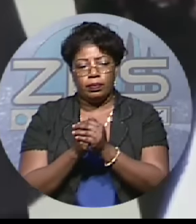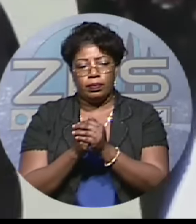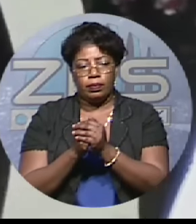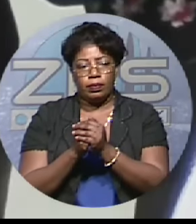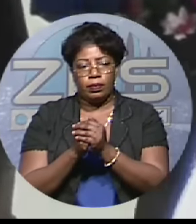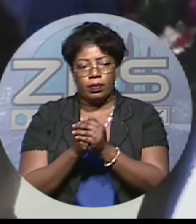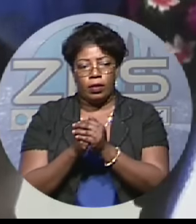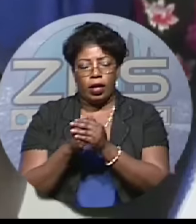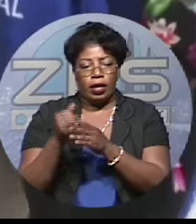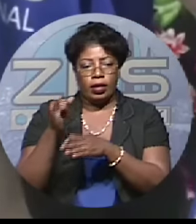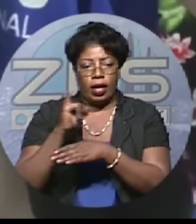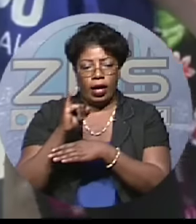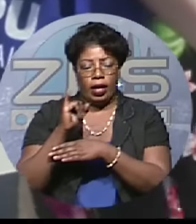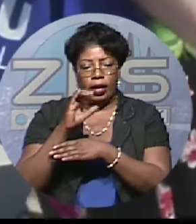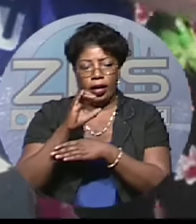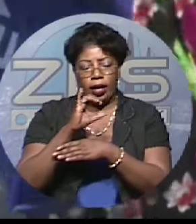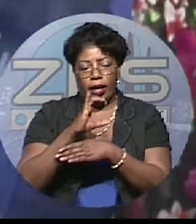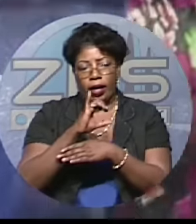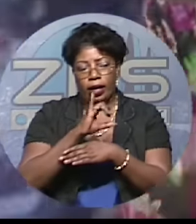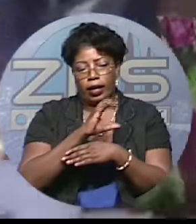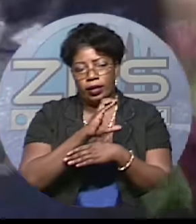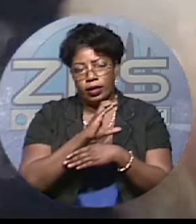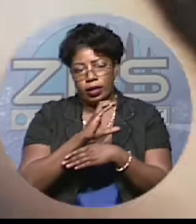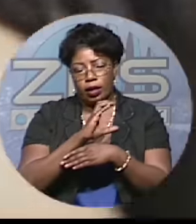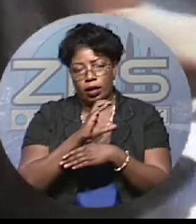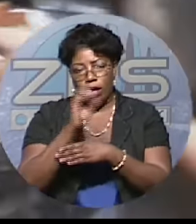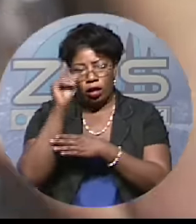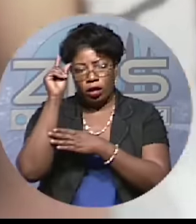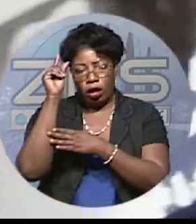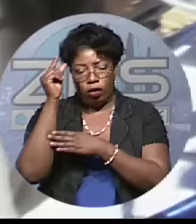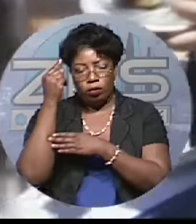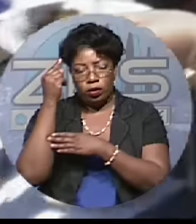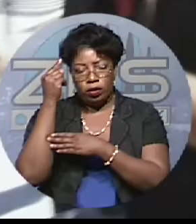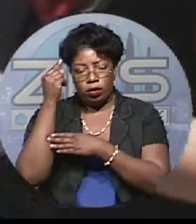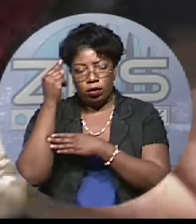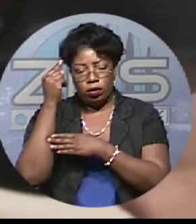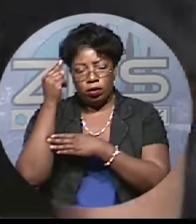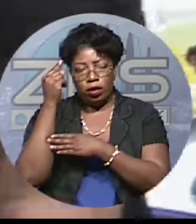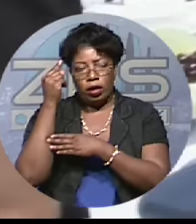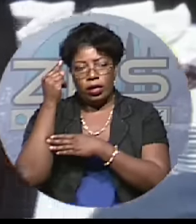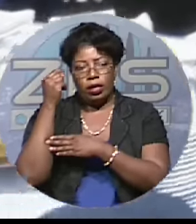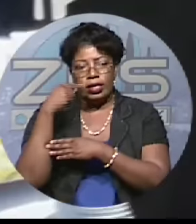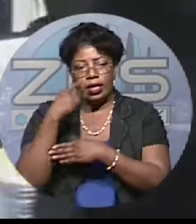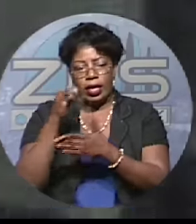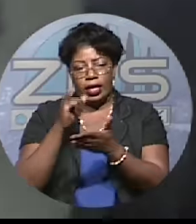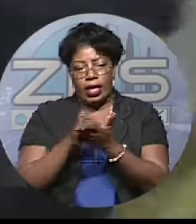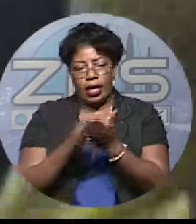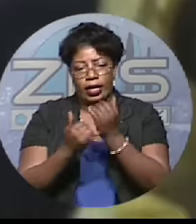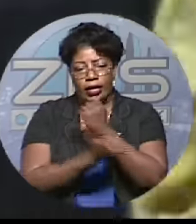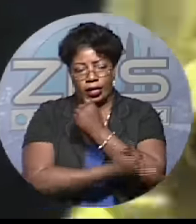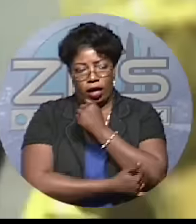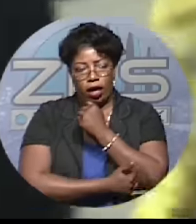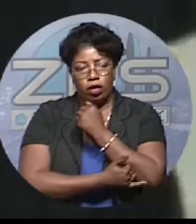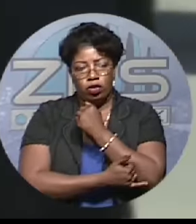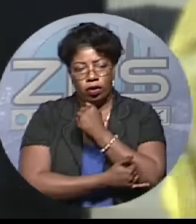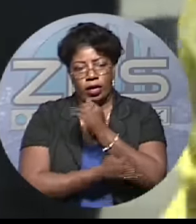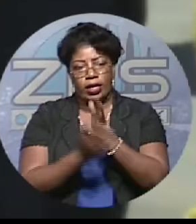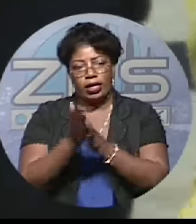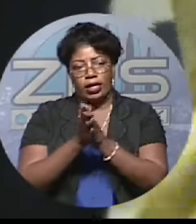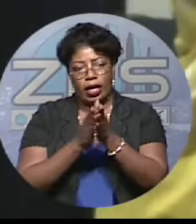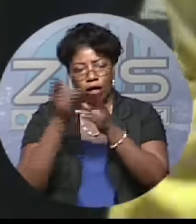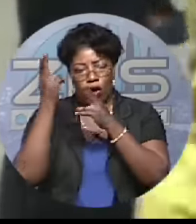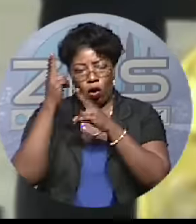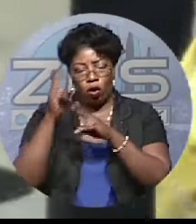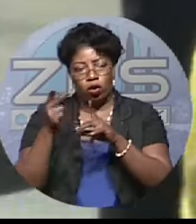Paraguay's IDB and IIC Governor and Minister of Finance, Santiago Pinar Palacios, said his country is very excited and honored